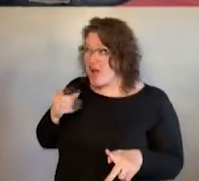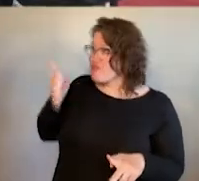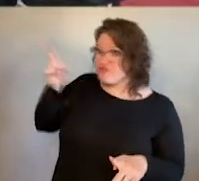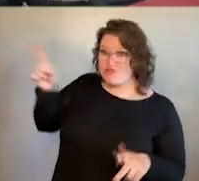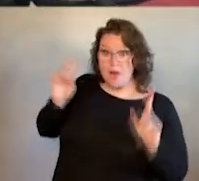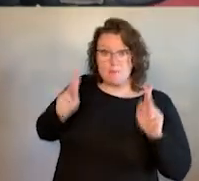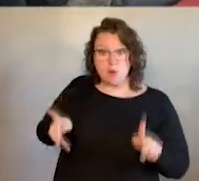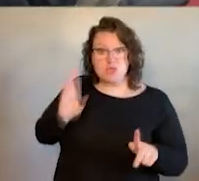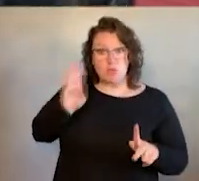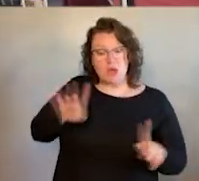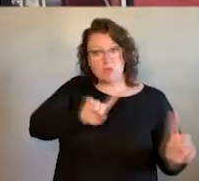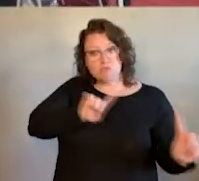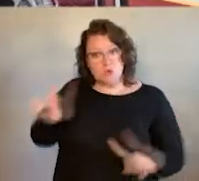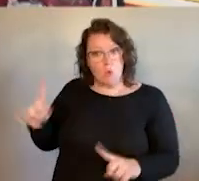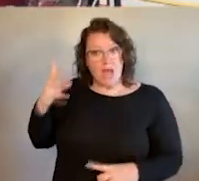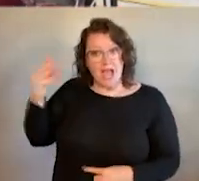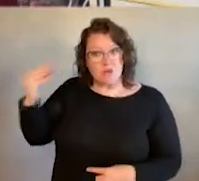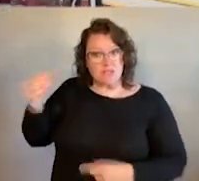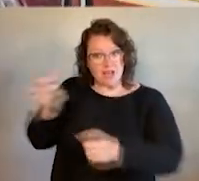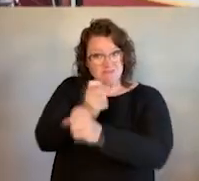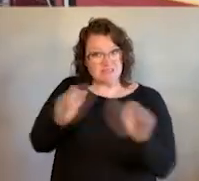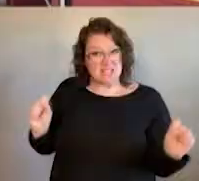outside to safety.